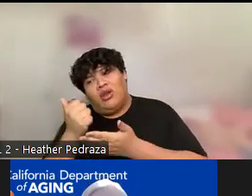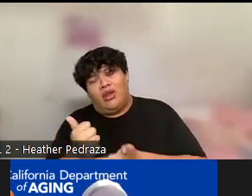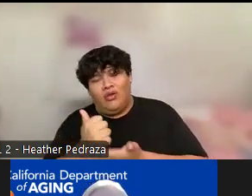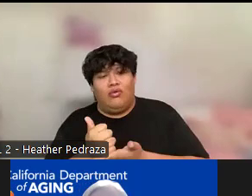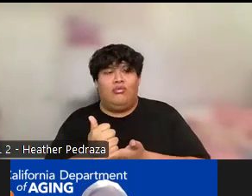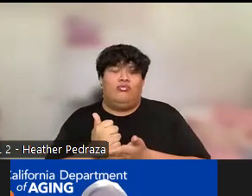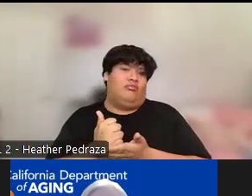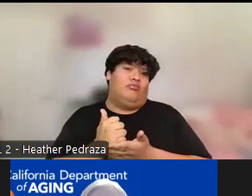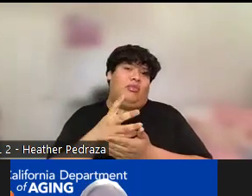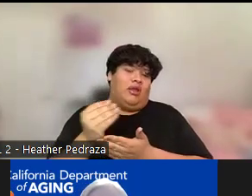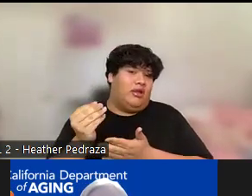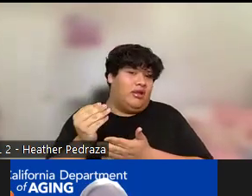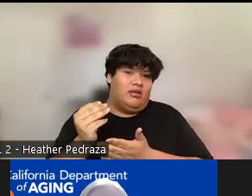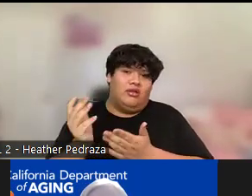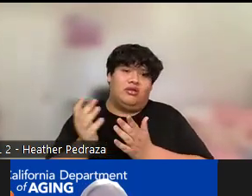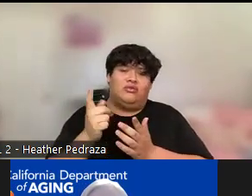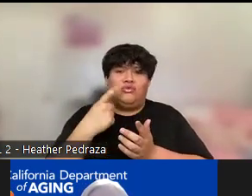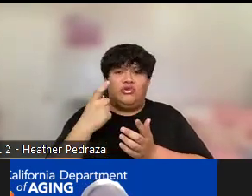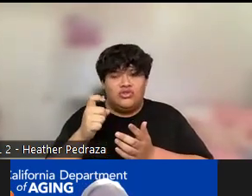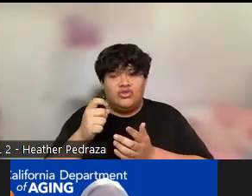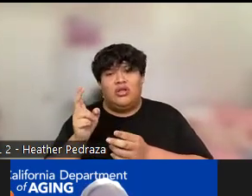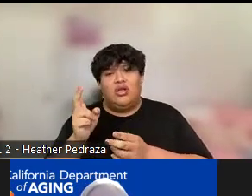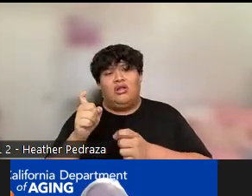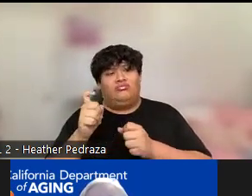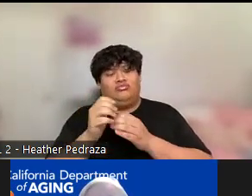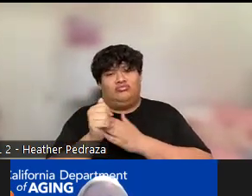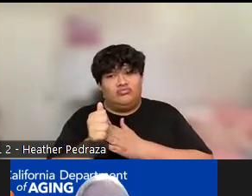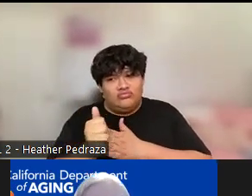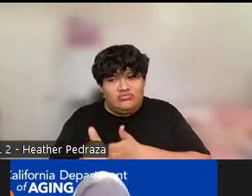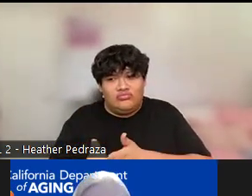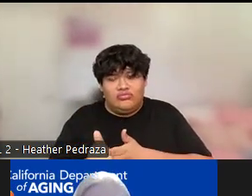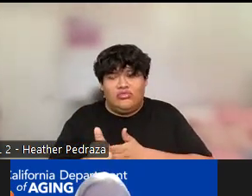And we should have some sort of